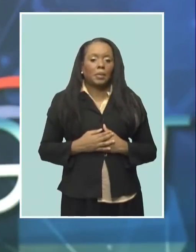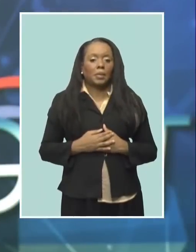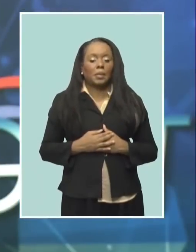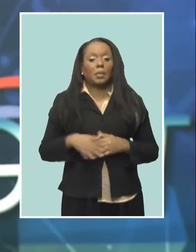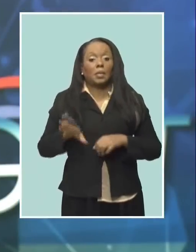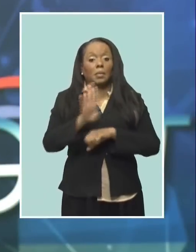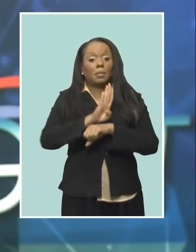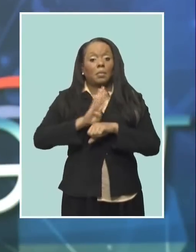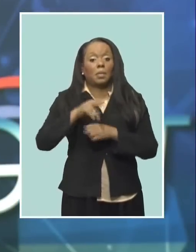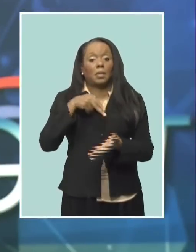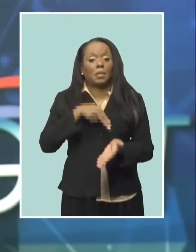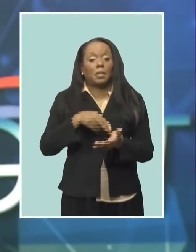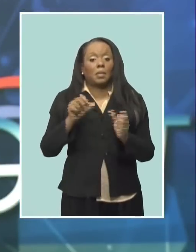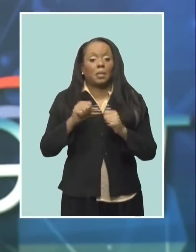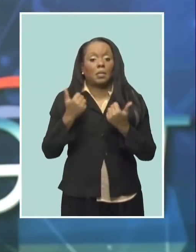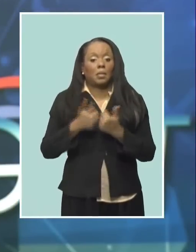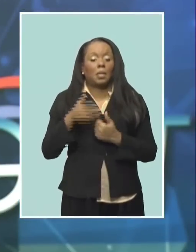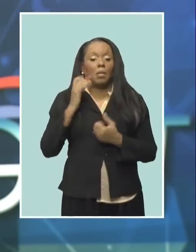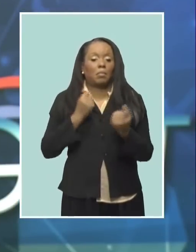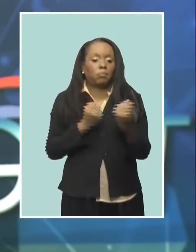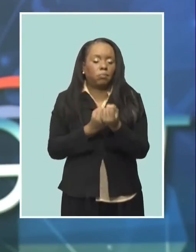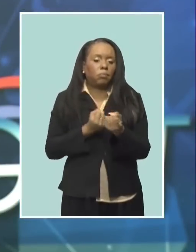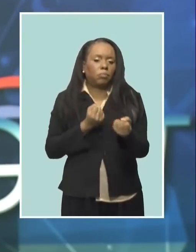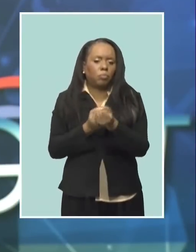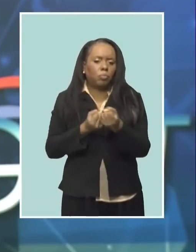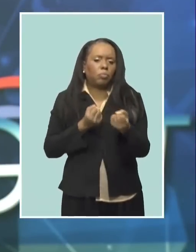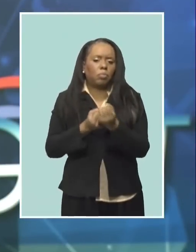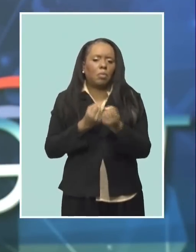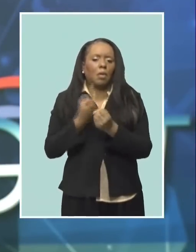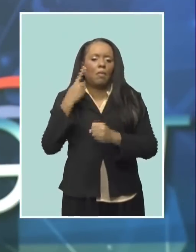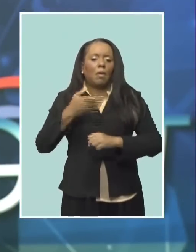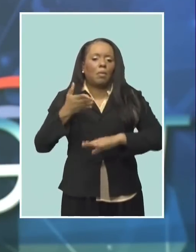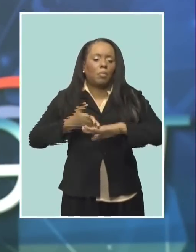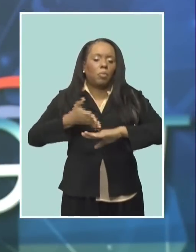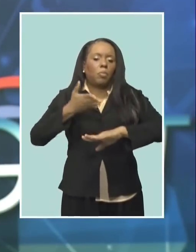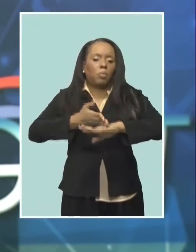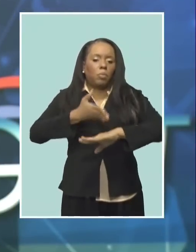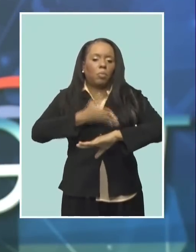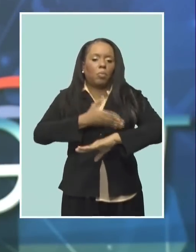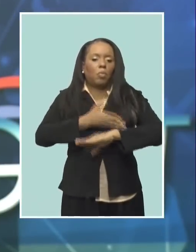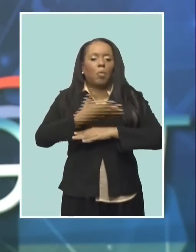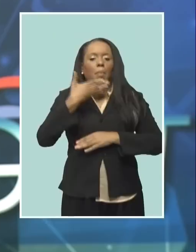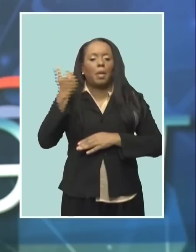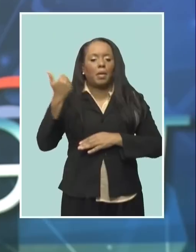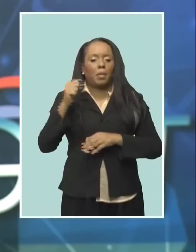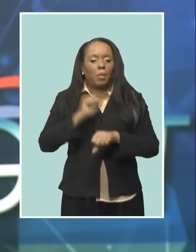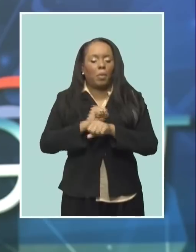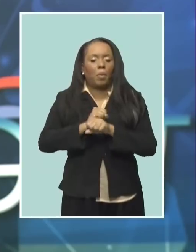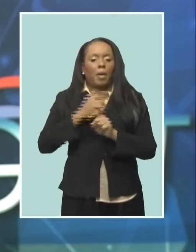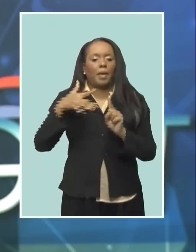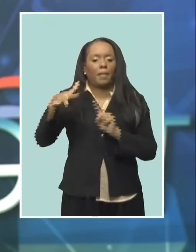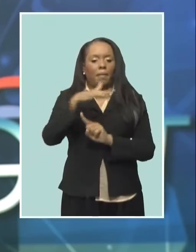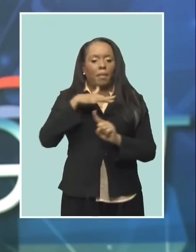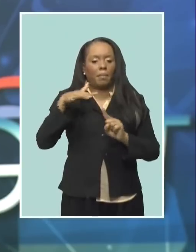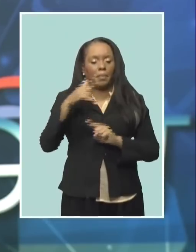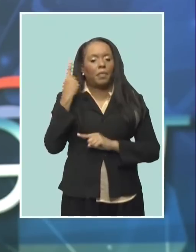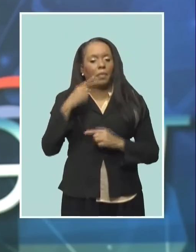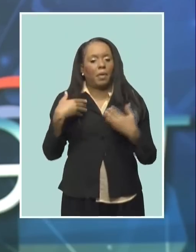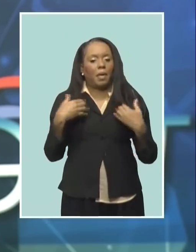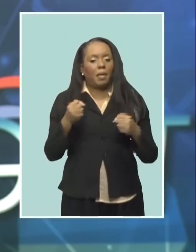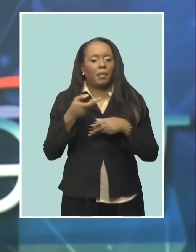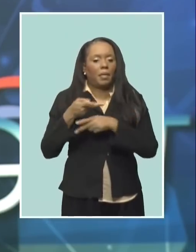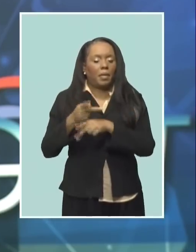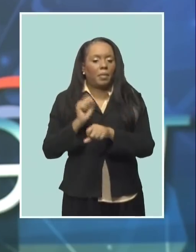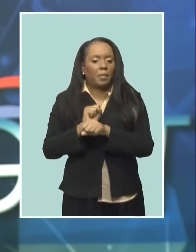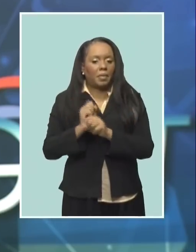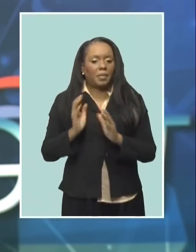The Barbados Nurses Association will continue to advocate for improved working conditions and other opportunities for the healthcare workers.